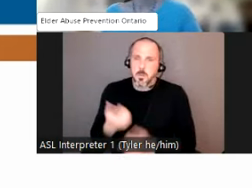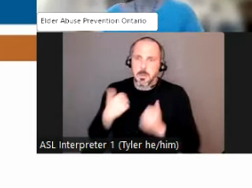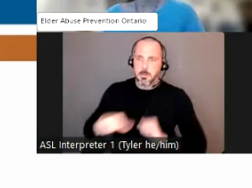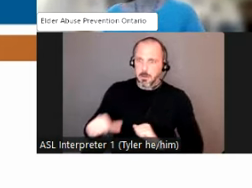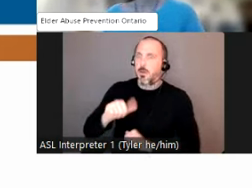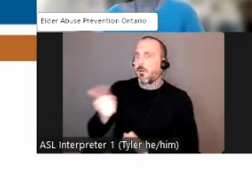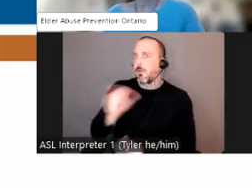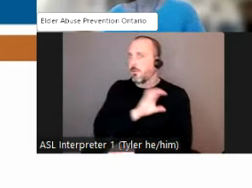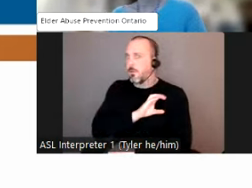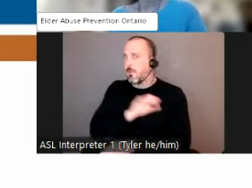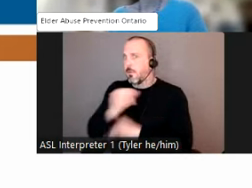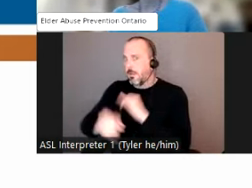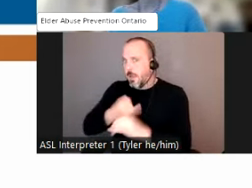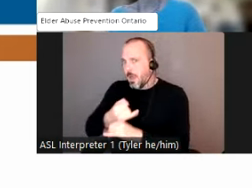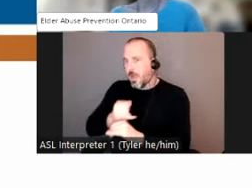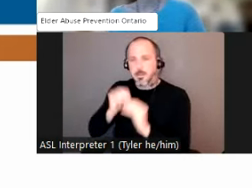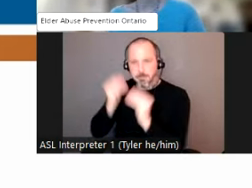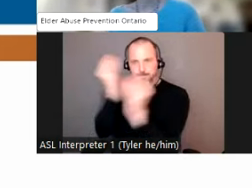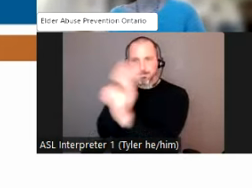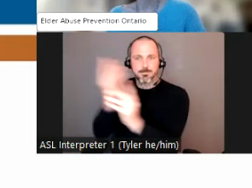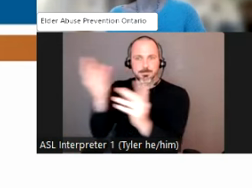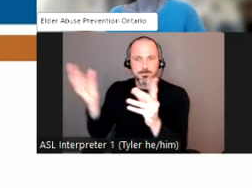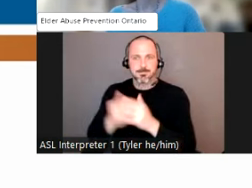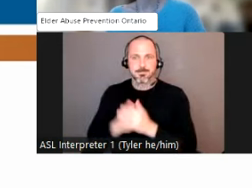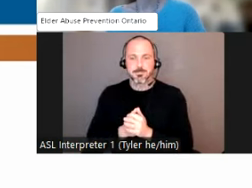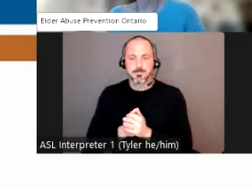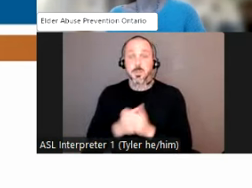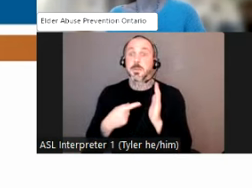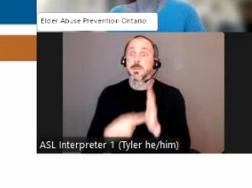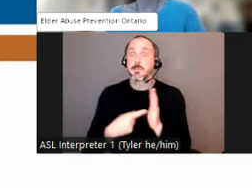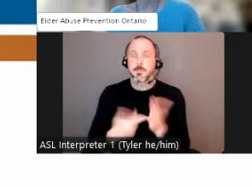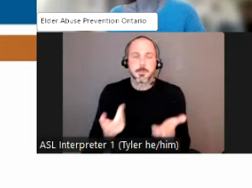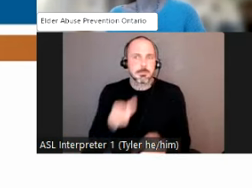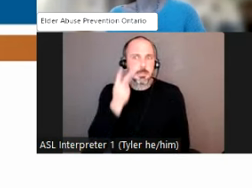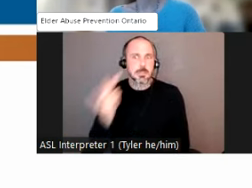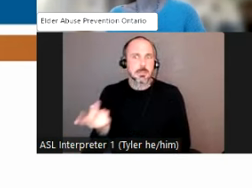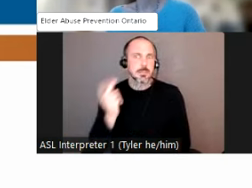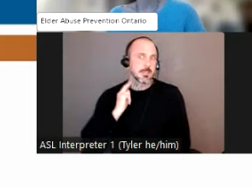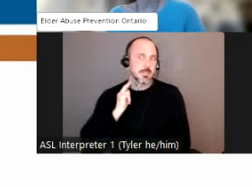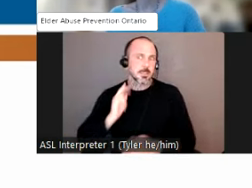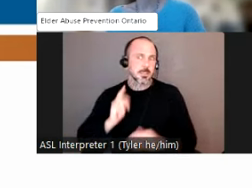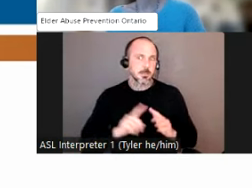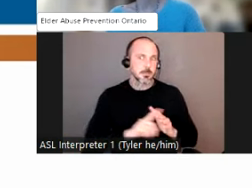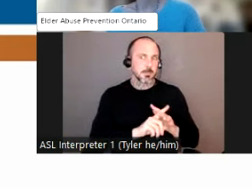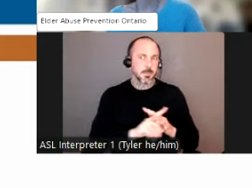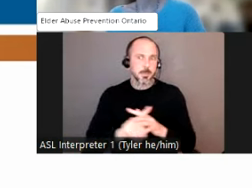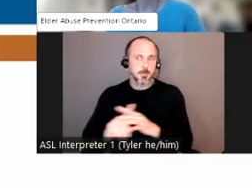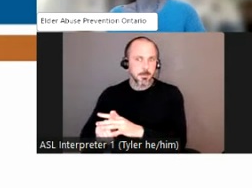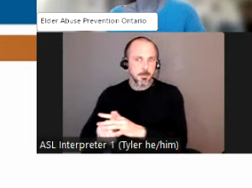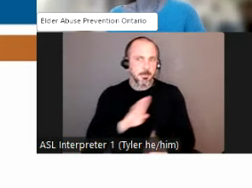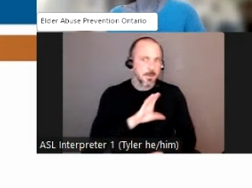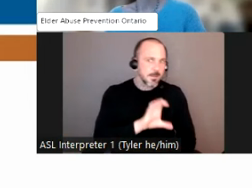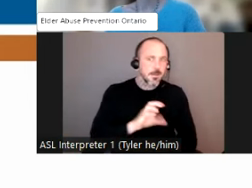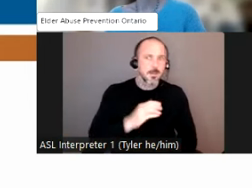always give the example, if there's a victim in Halifax, another one in Toronto, and another one in In BC, the information can be easily linked together in